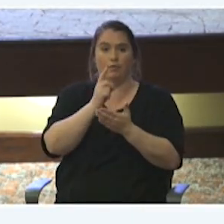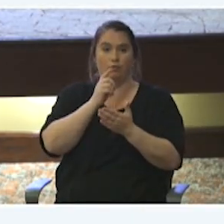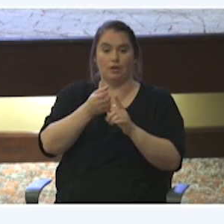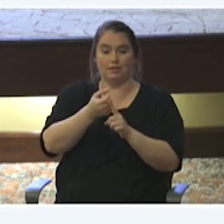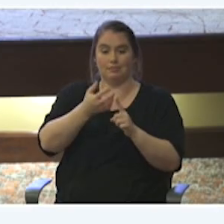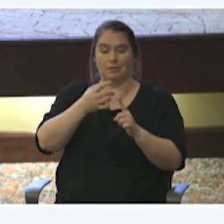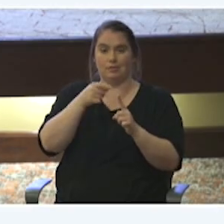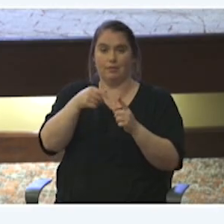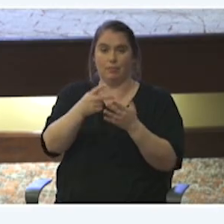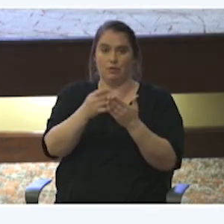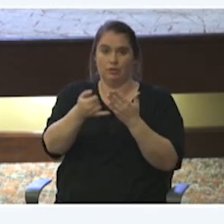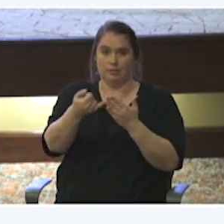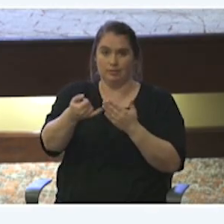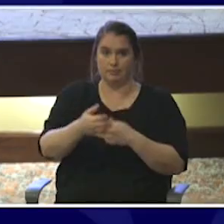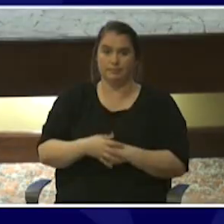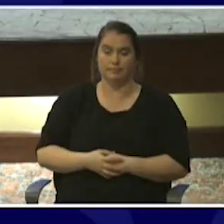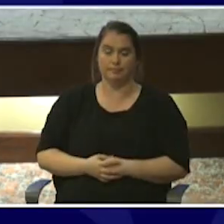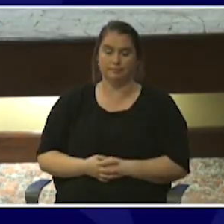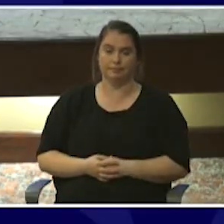of the project.